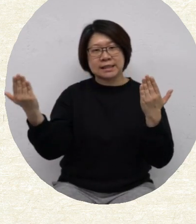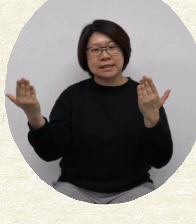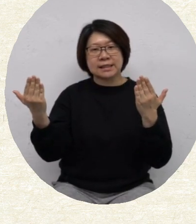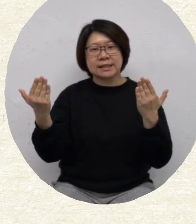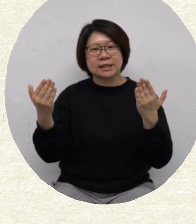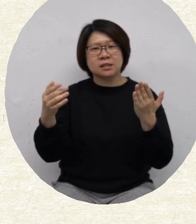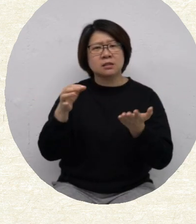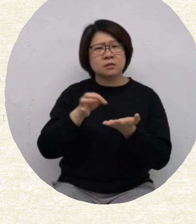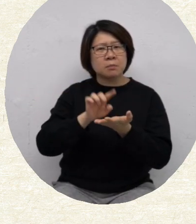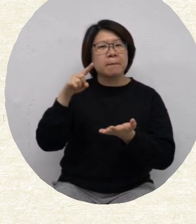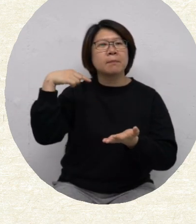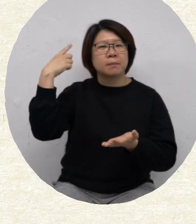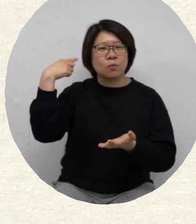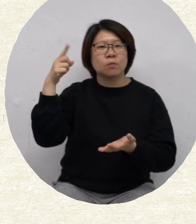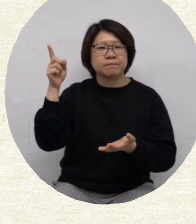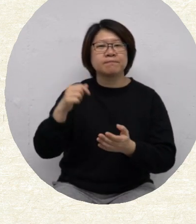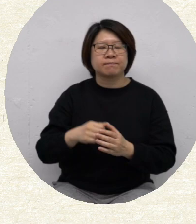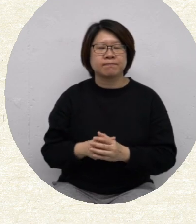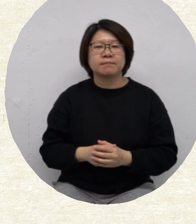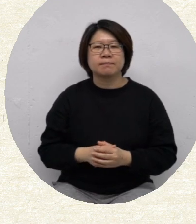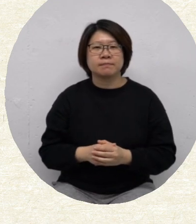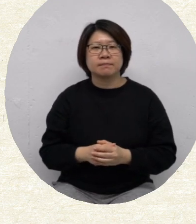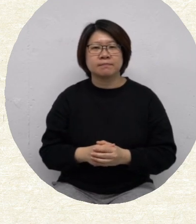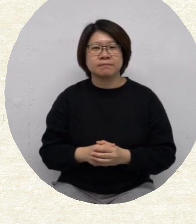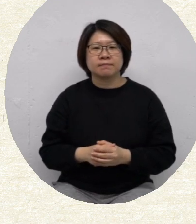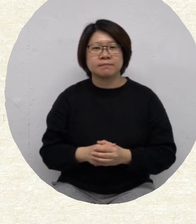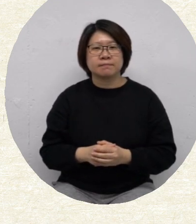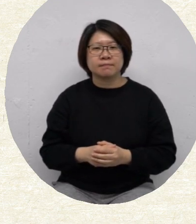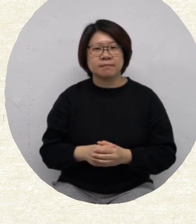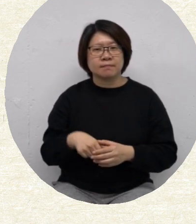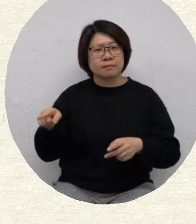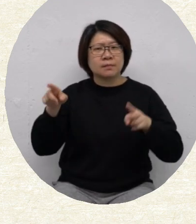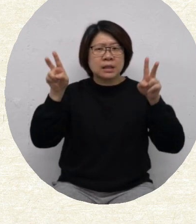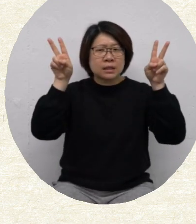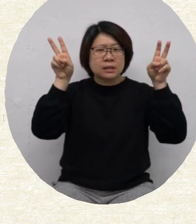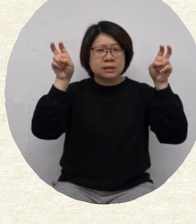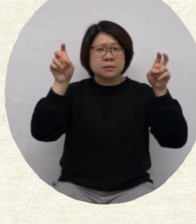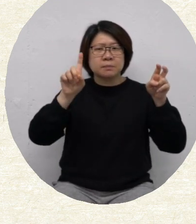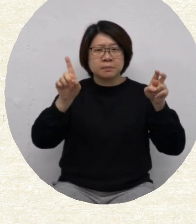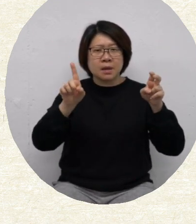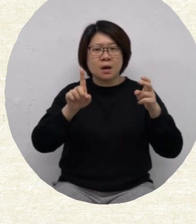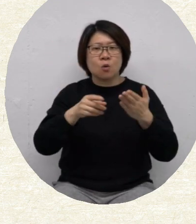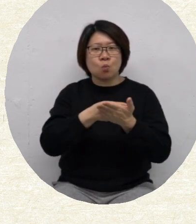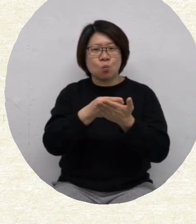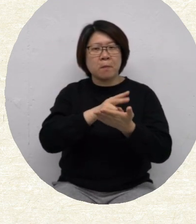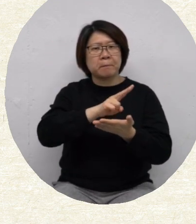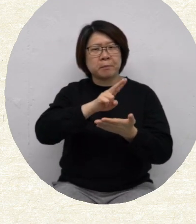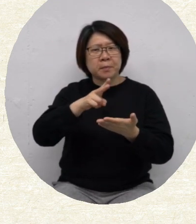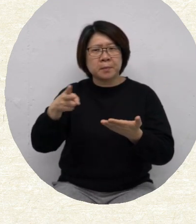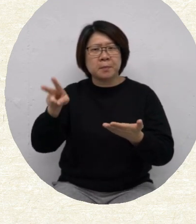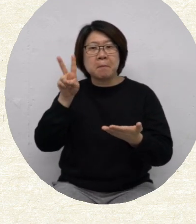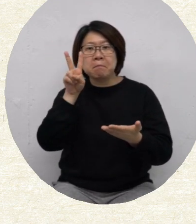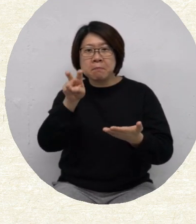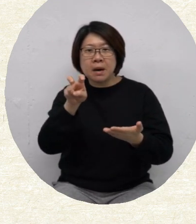mold allows me to recreate them through translation.